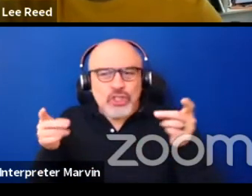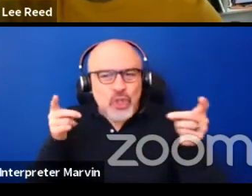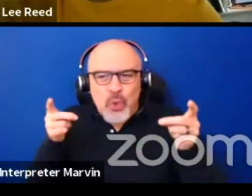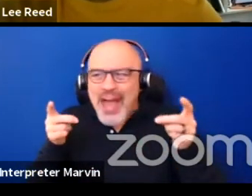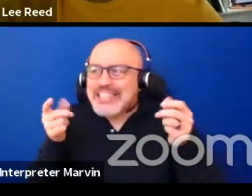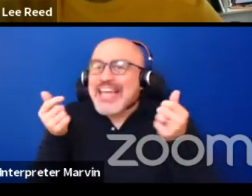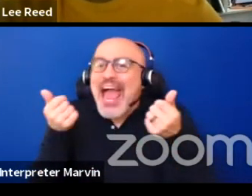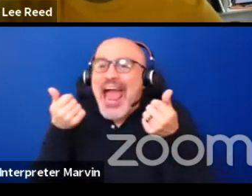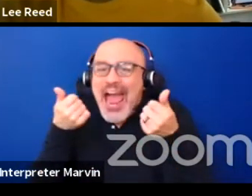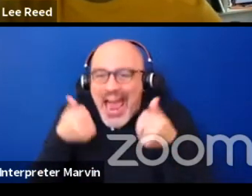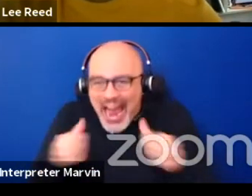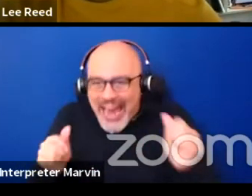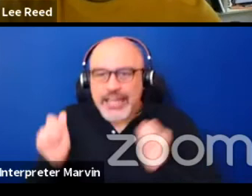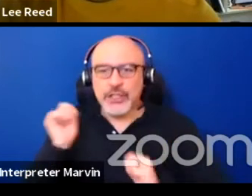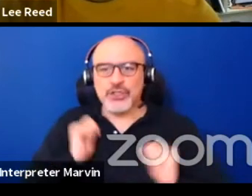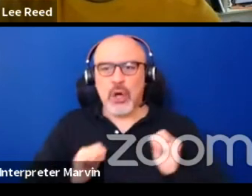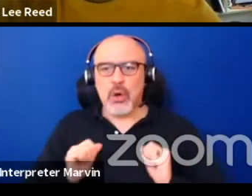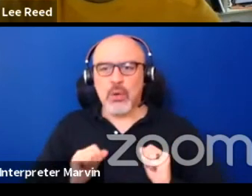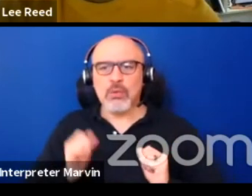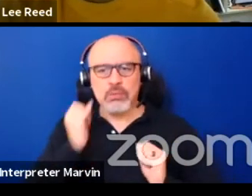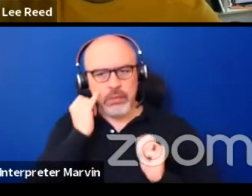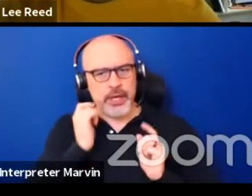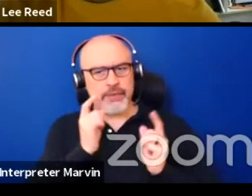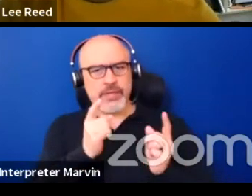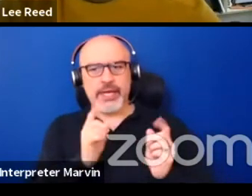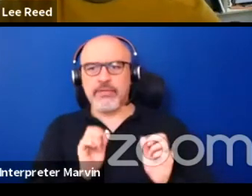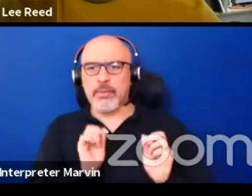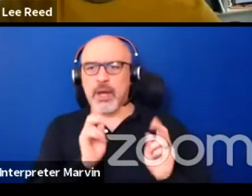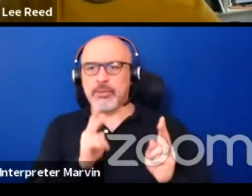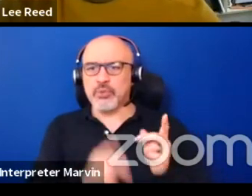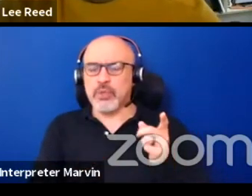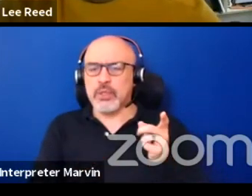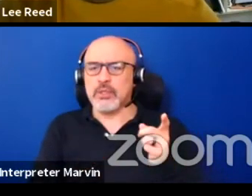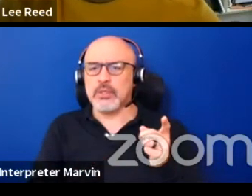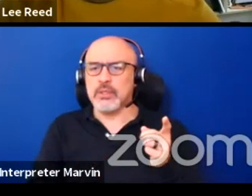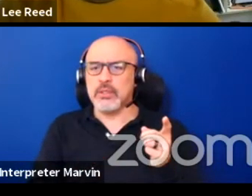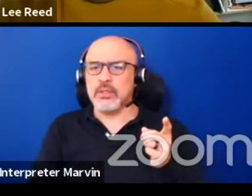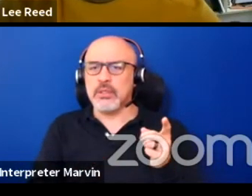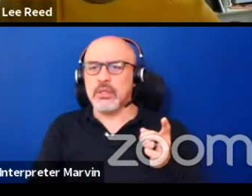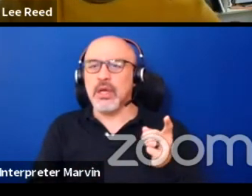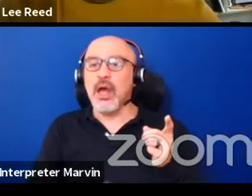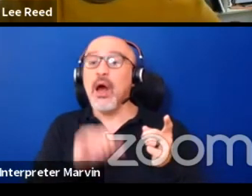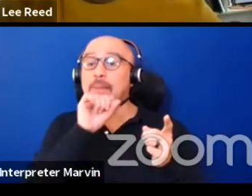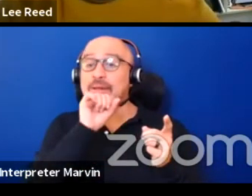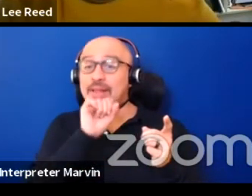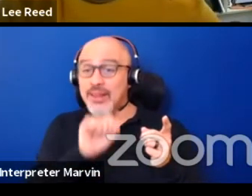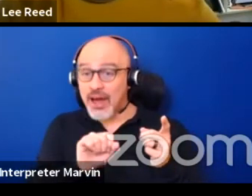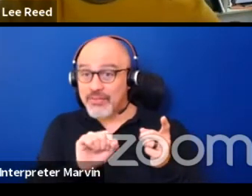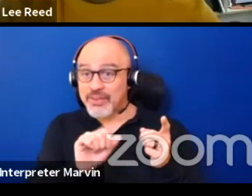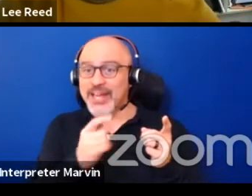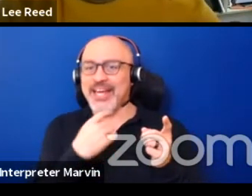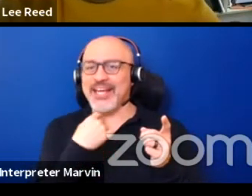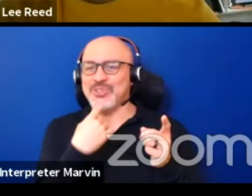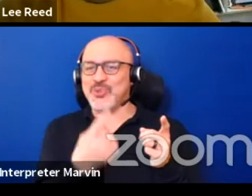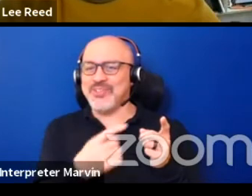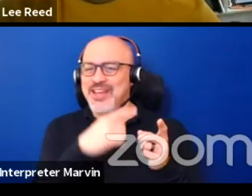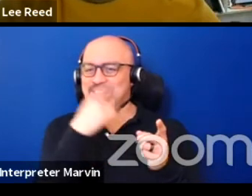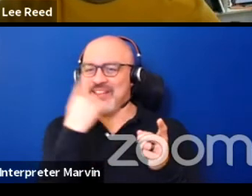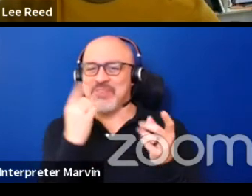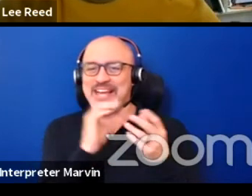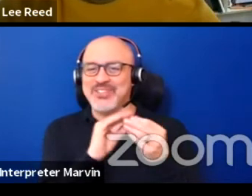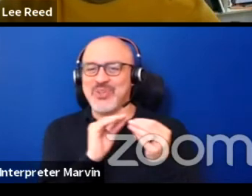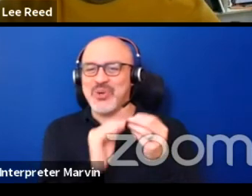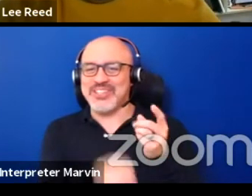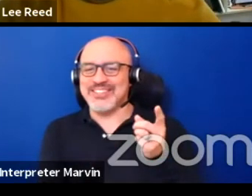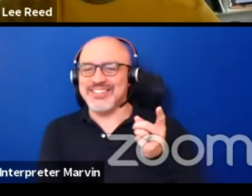if they're giving the opportunity to, although the love is for telling Black stories, just like